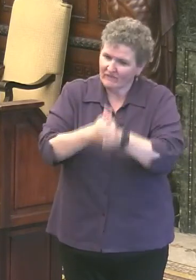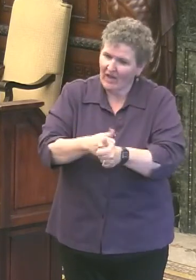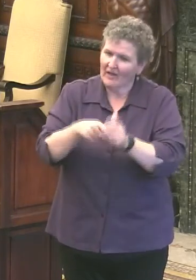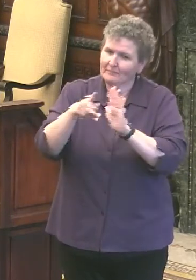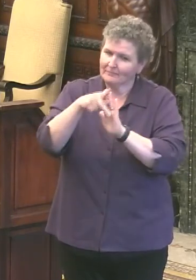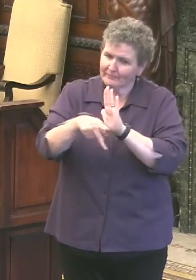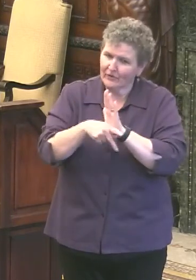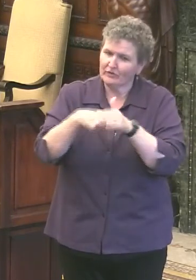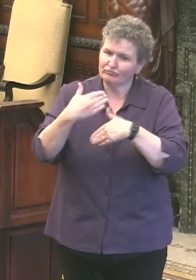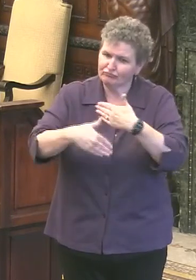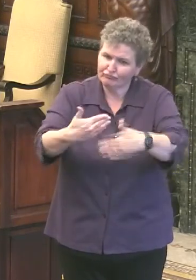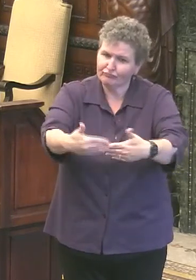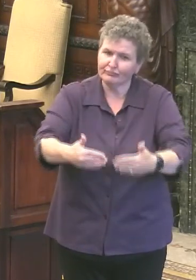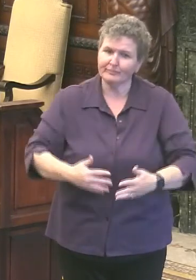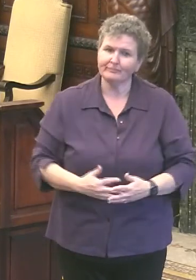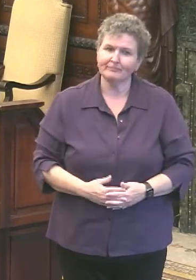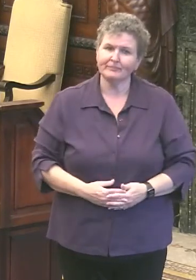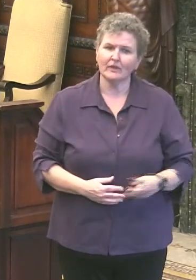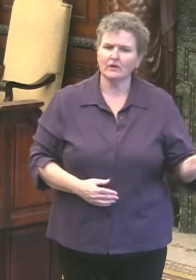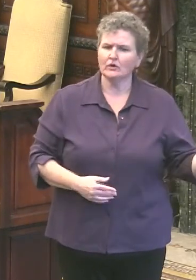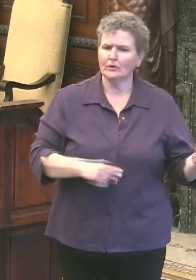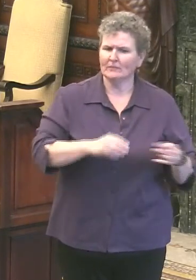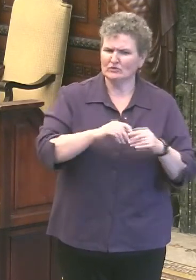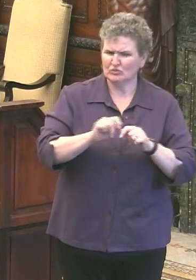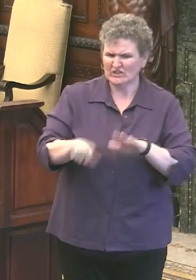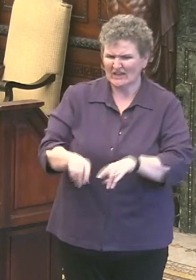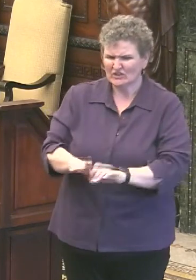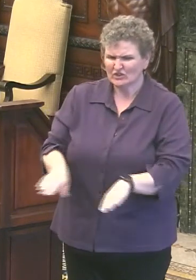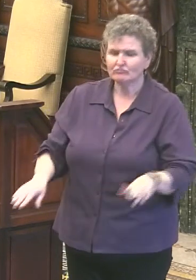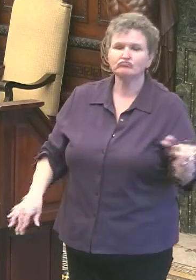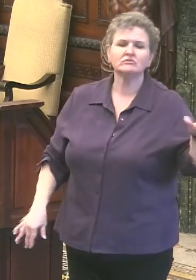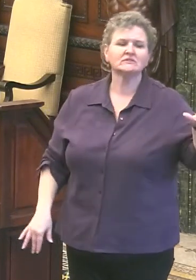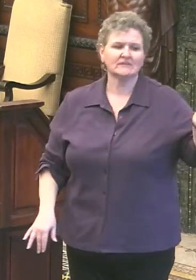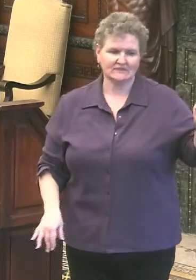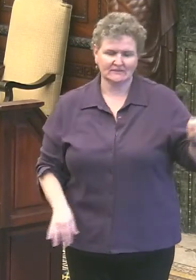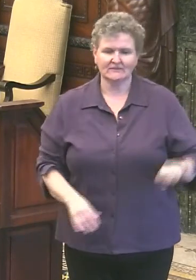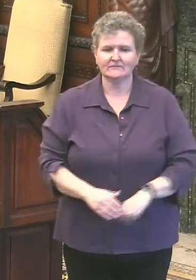of surveying children who come in, et cetera. Yes. Okay, thank you.